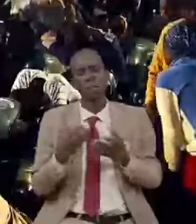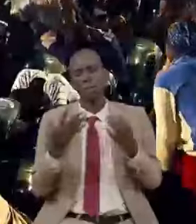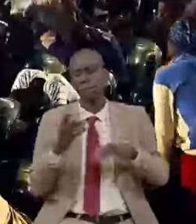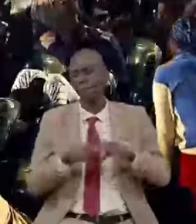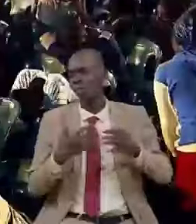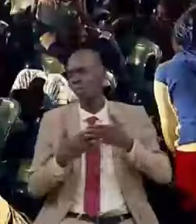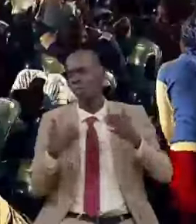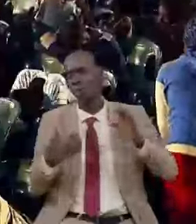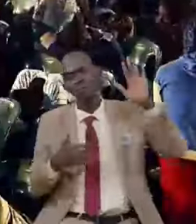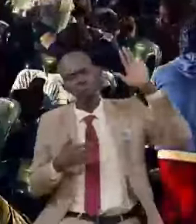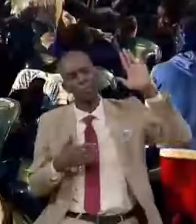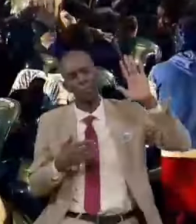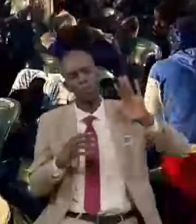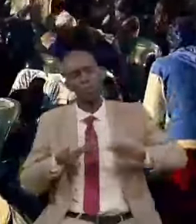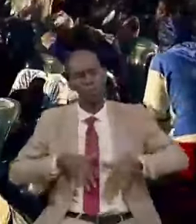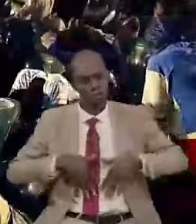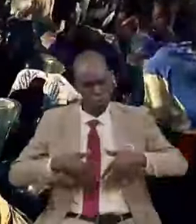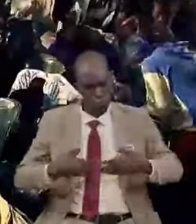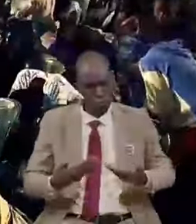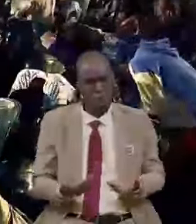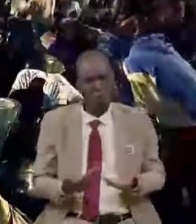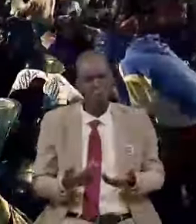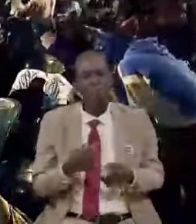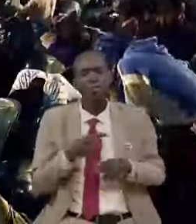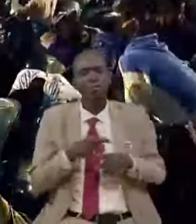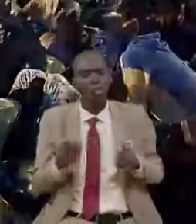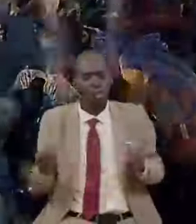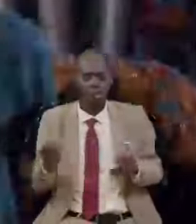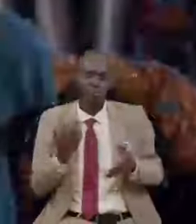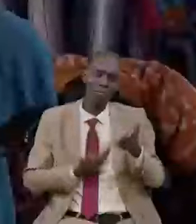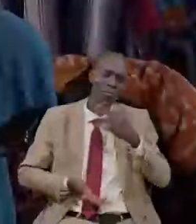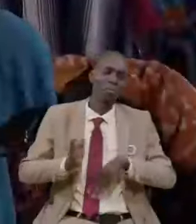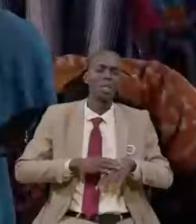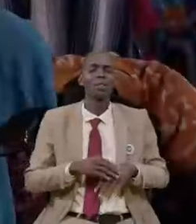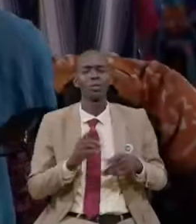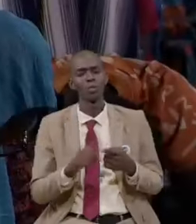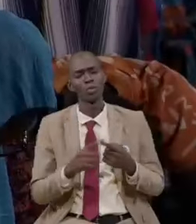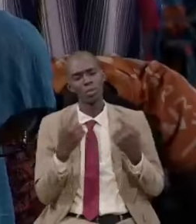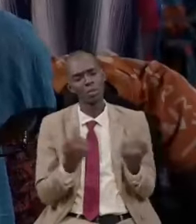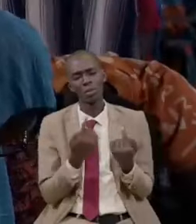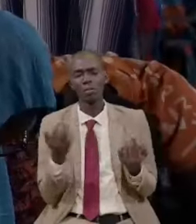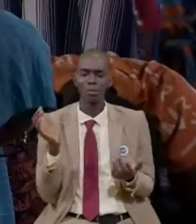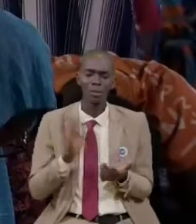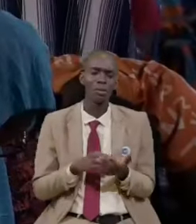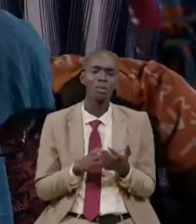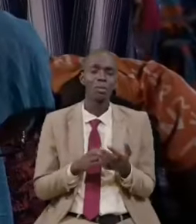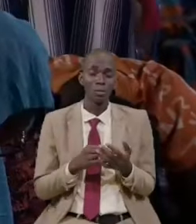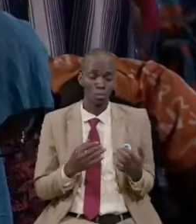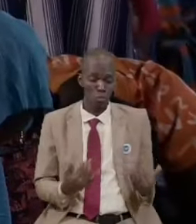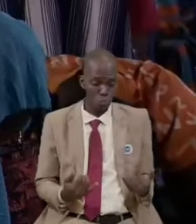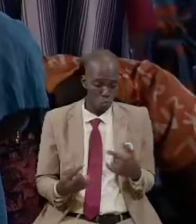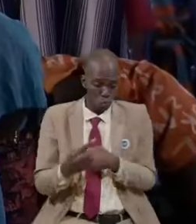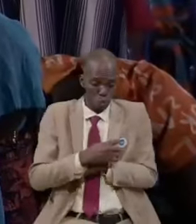before, but my whole heart was not there. Lord, my heart is